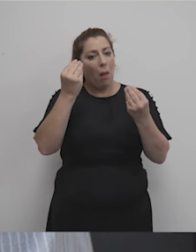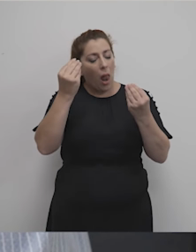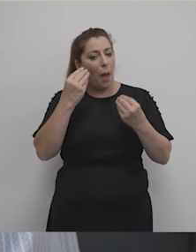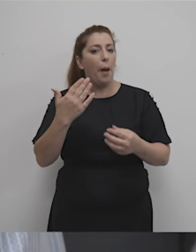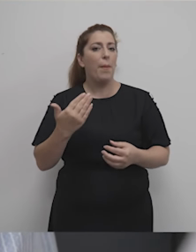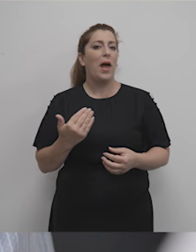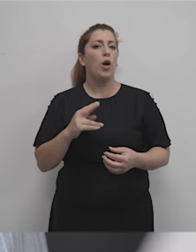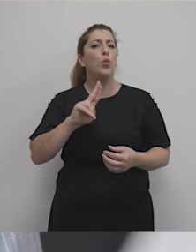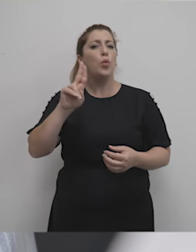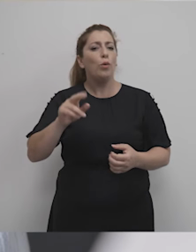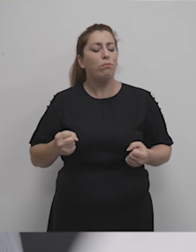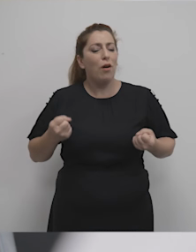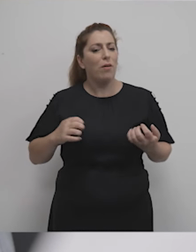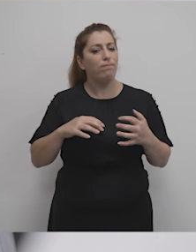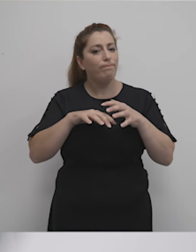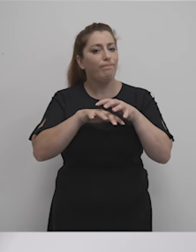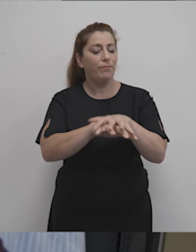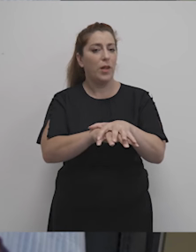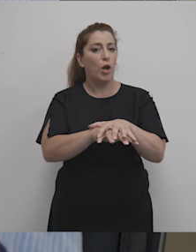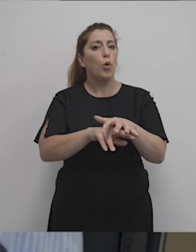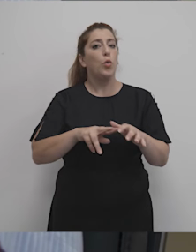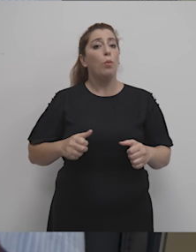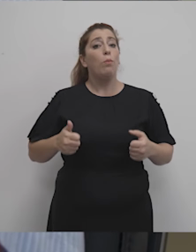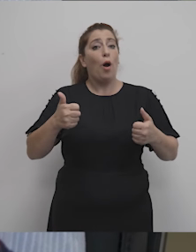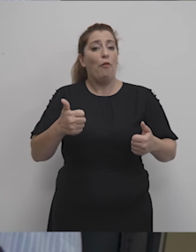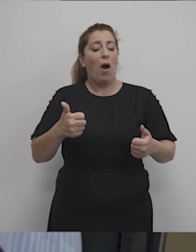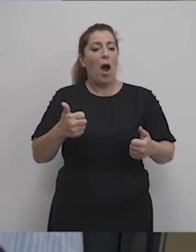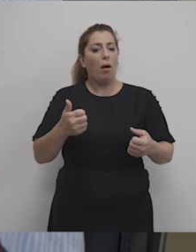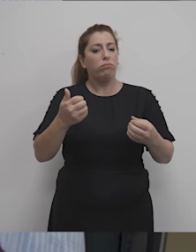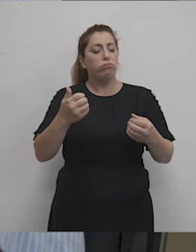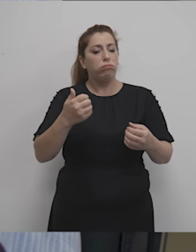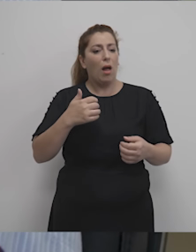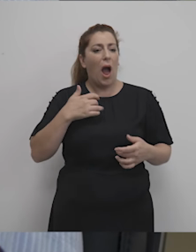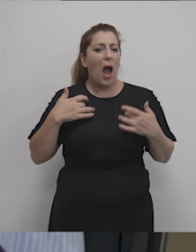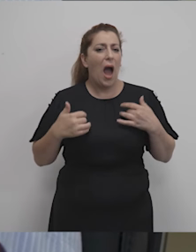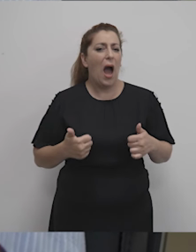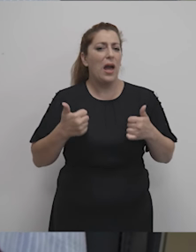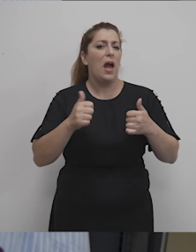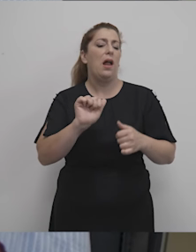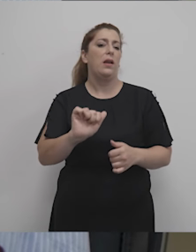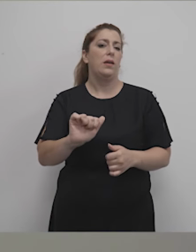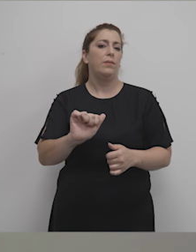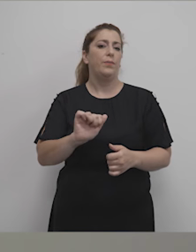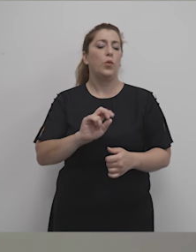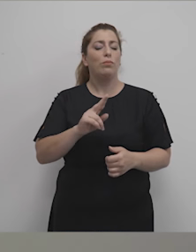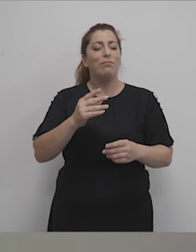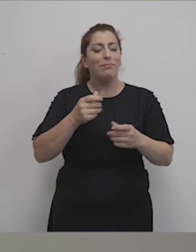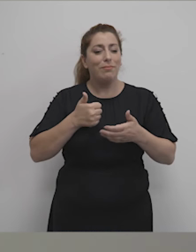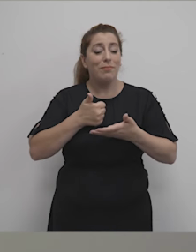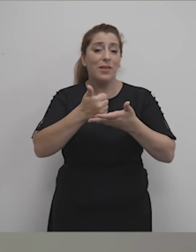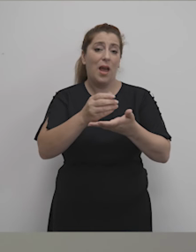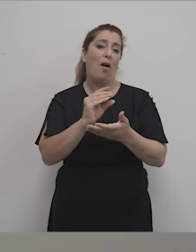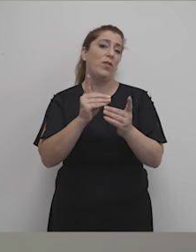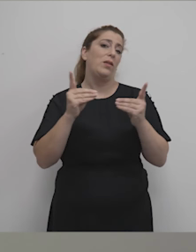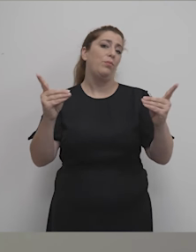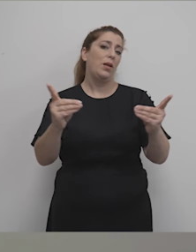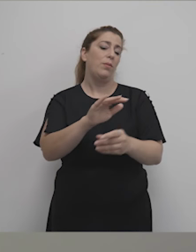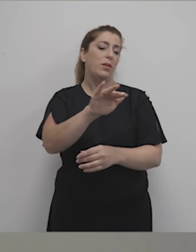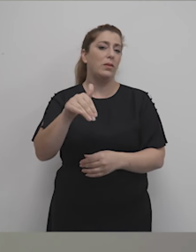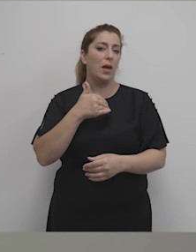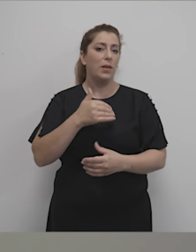u ttejjeb lilha nnifisha u kif ukoll tagħti kontribut sewi lill-departiment. Il-staff li jew